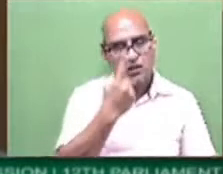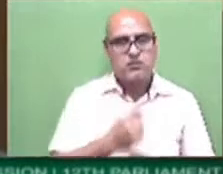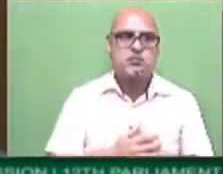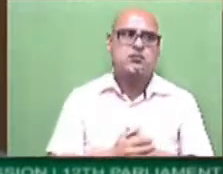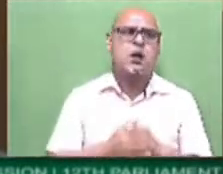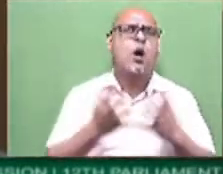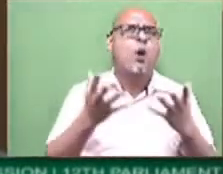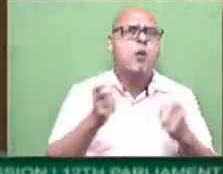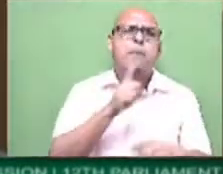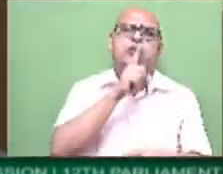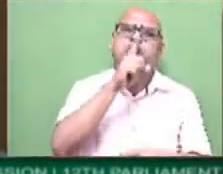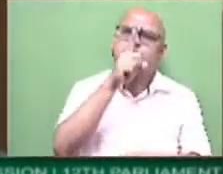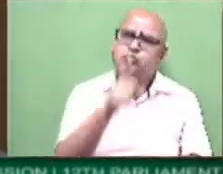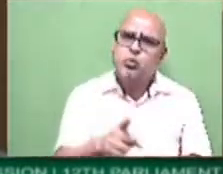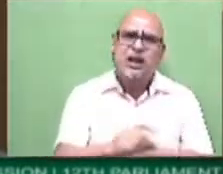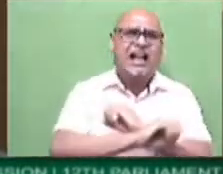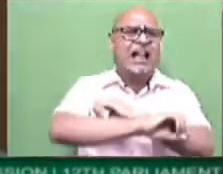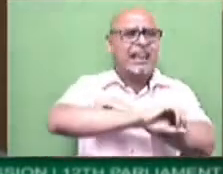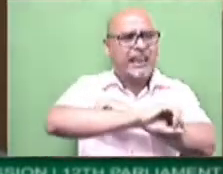what they're about.